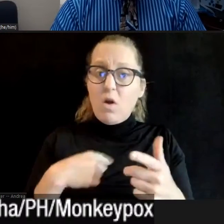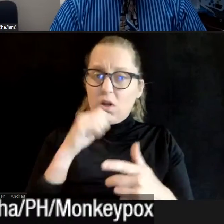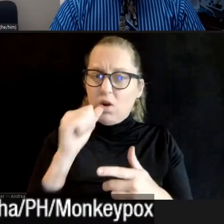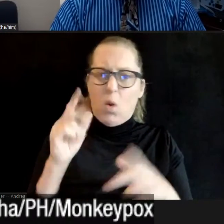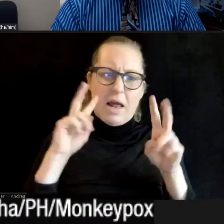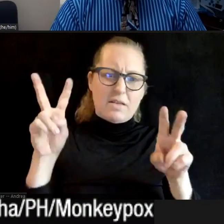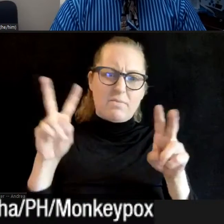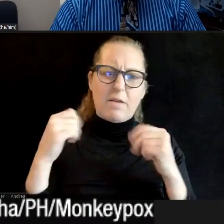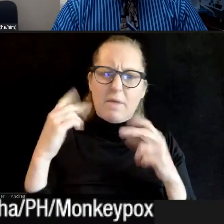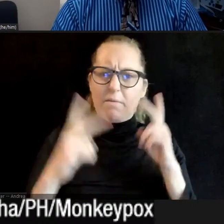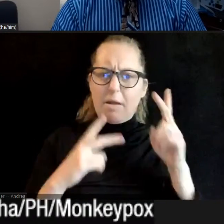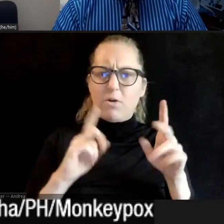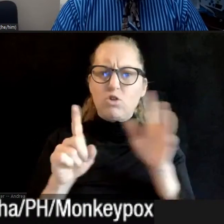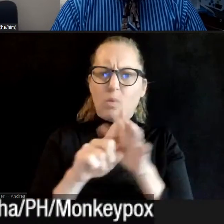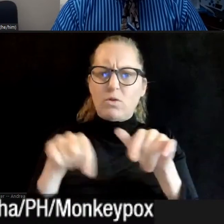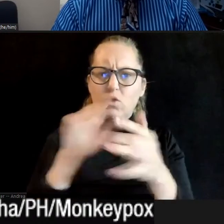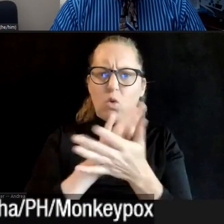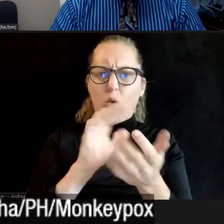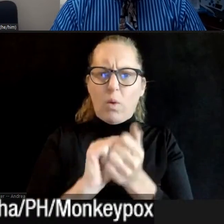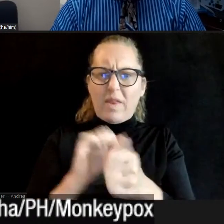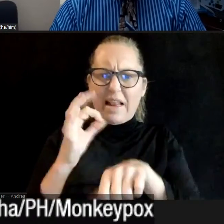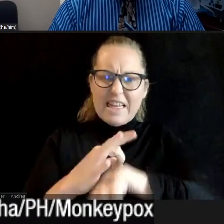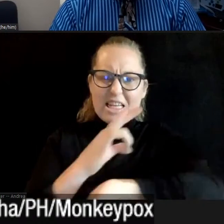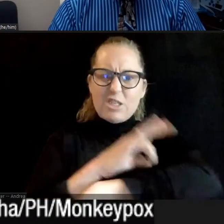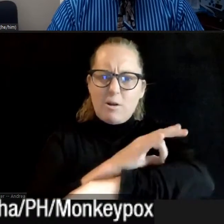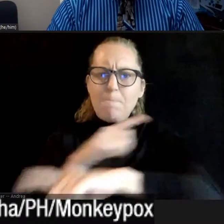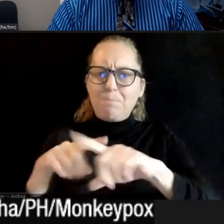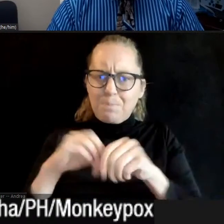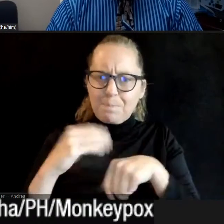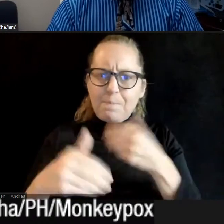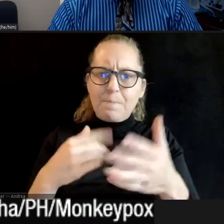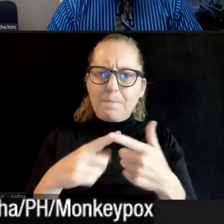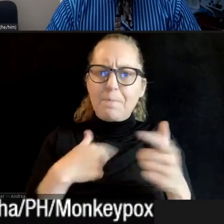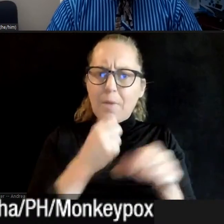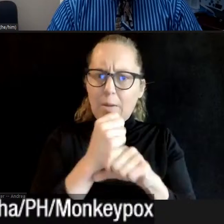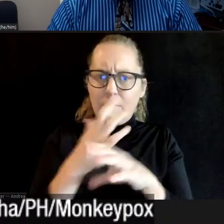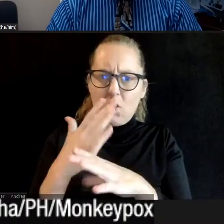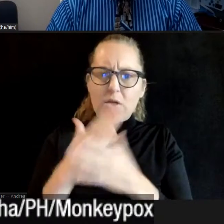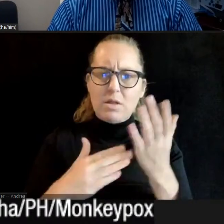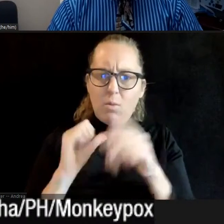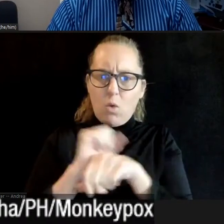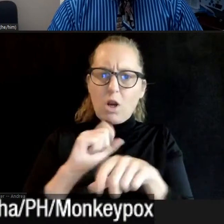showing up at school with lesions, but we are in the process. We're preparing some work on what schools